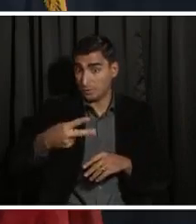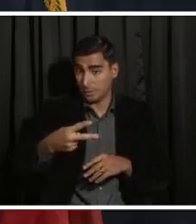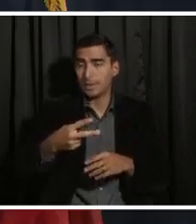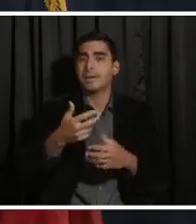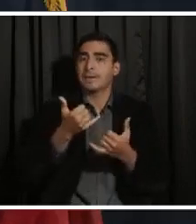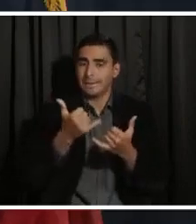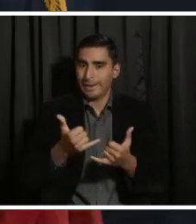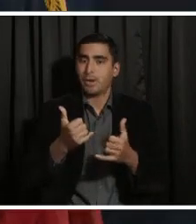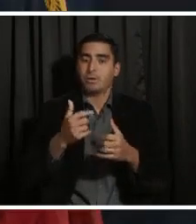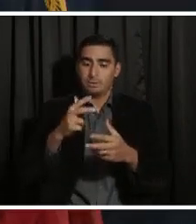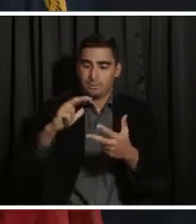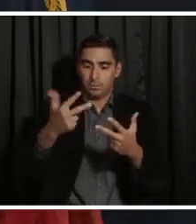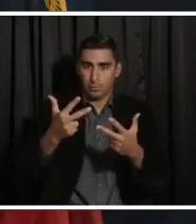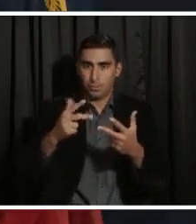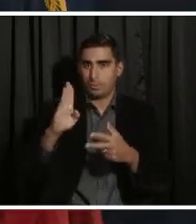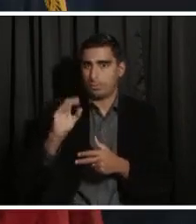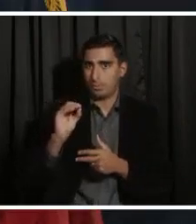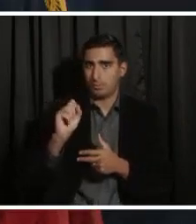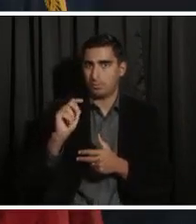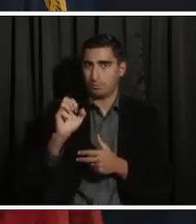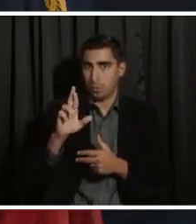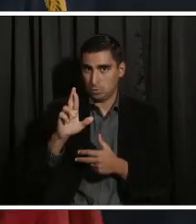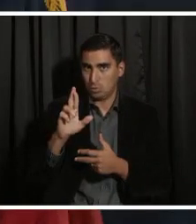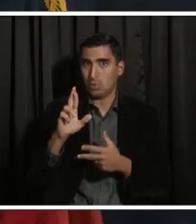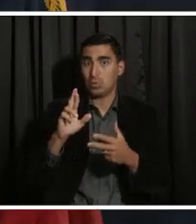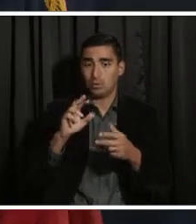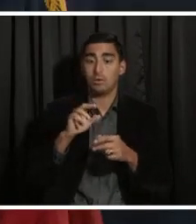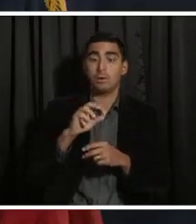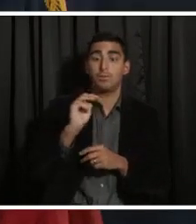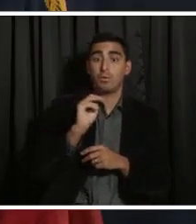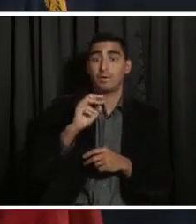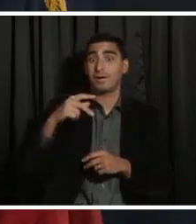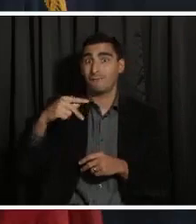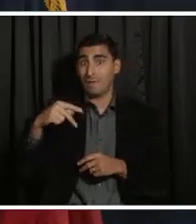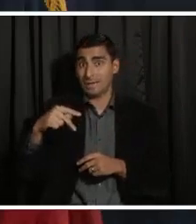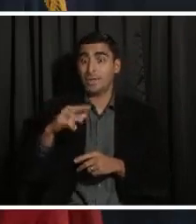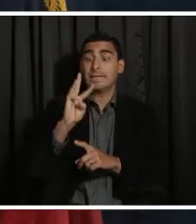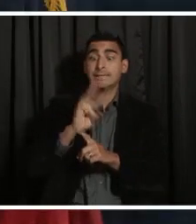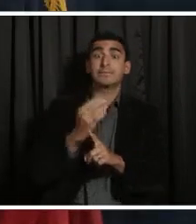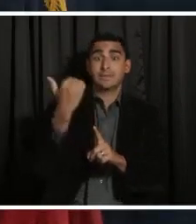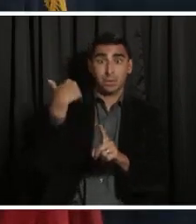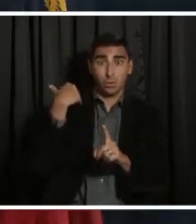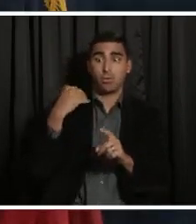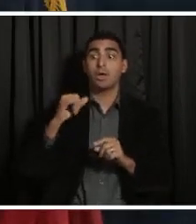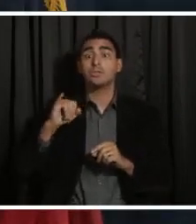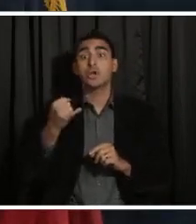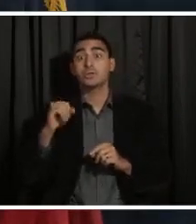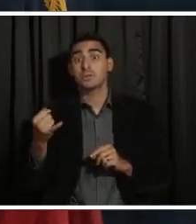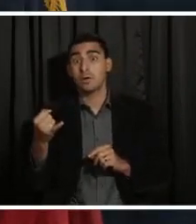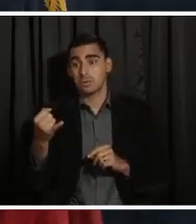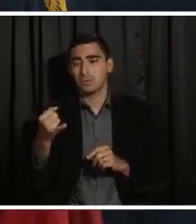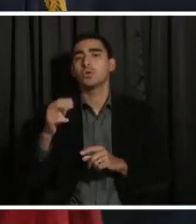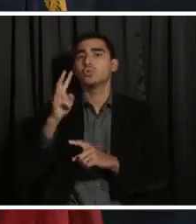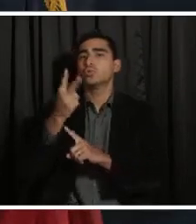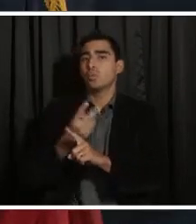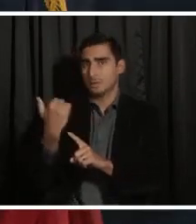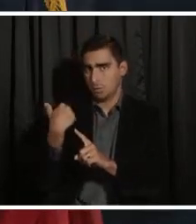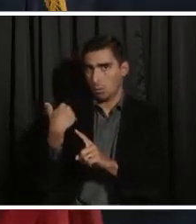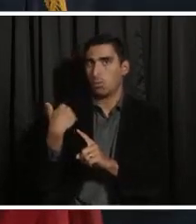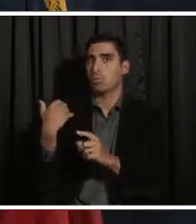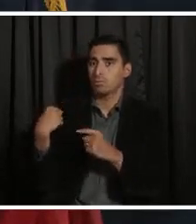who got the vaccine 6 months or so more in Moderna and Pfizer, 2 months ago or more in Johnson & Johnson. And